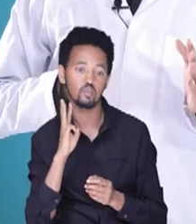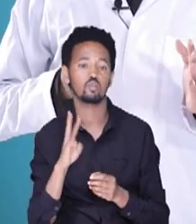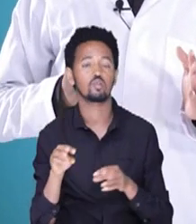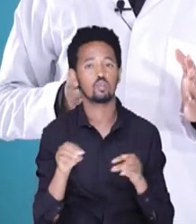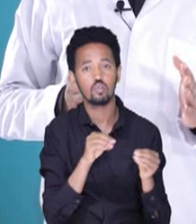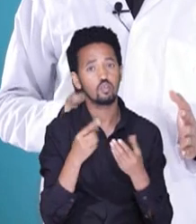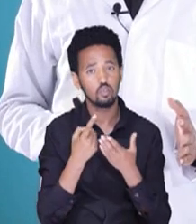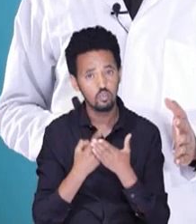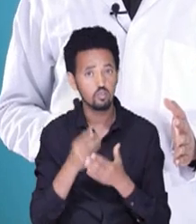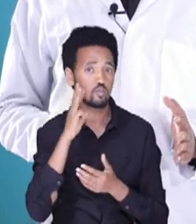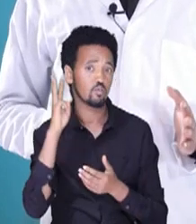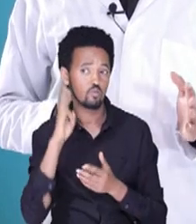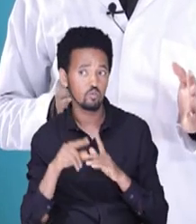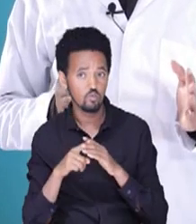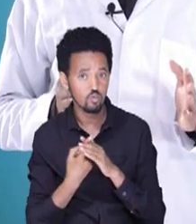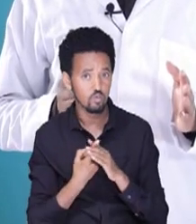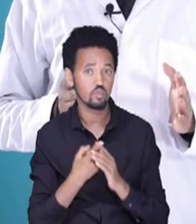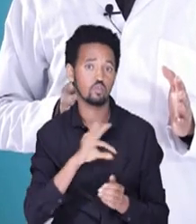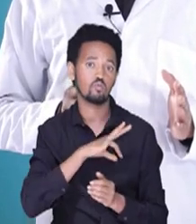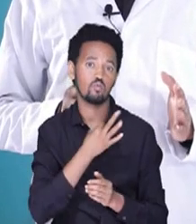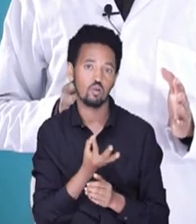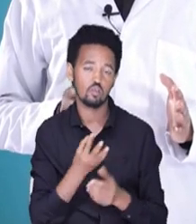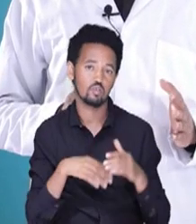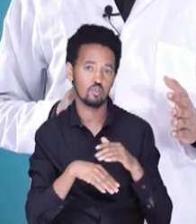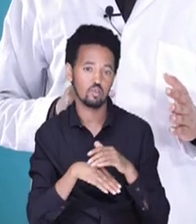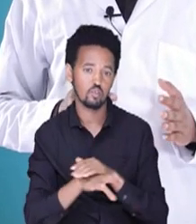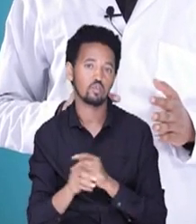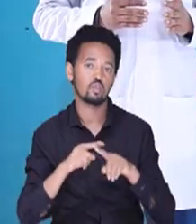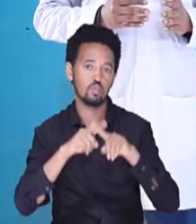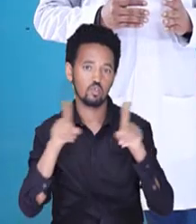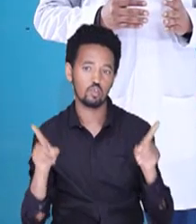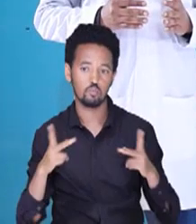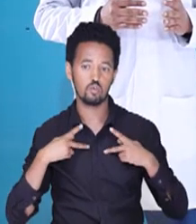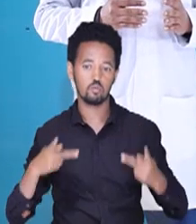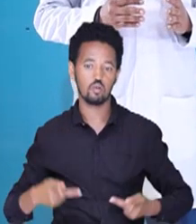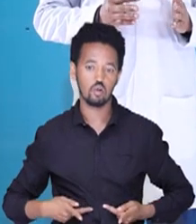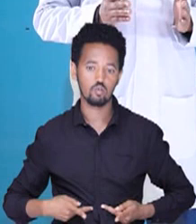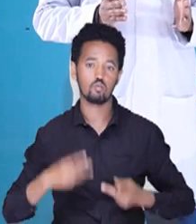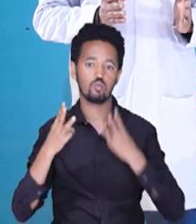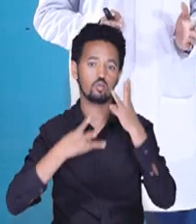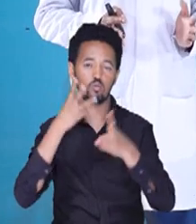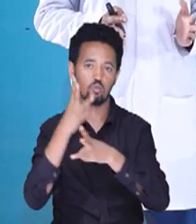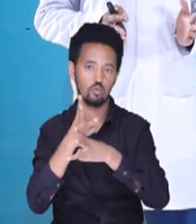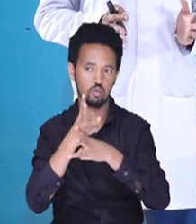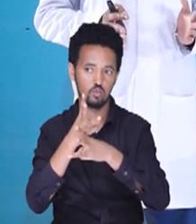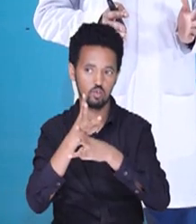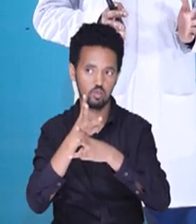an intellectual movement. This movement was started in France and spread into different parts of the